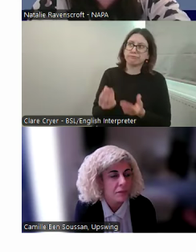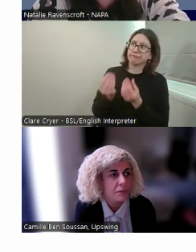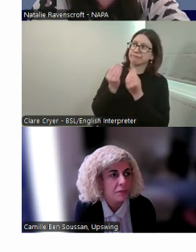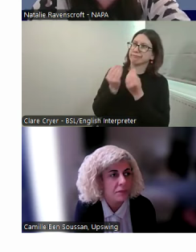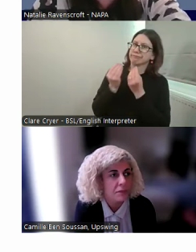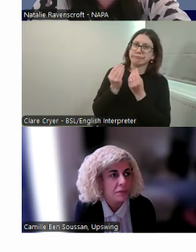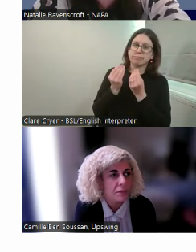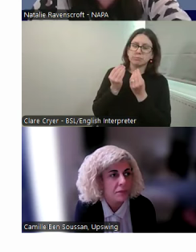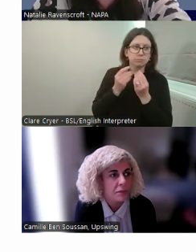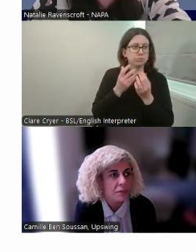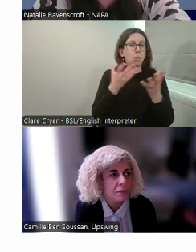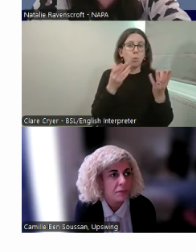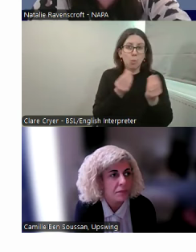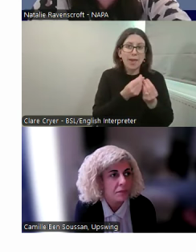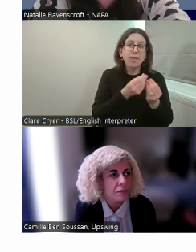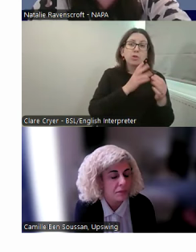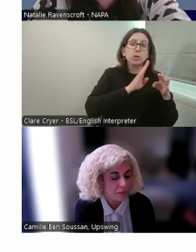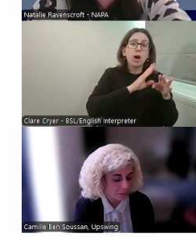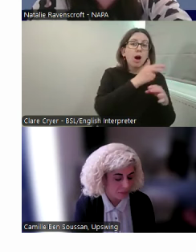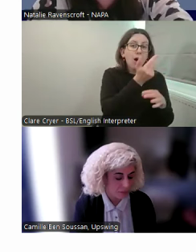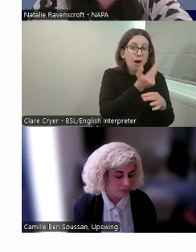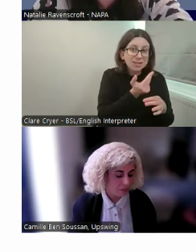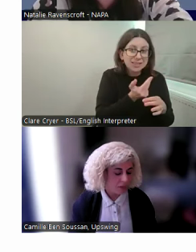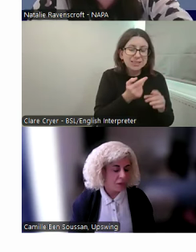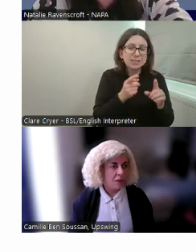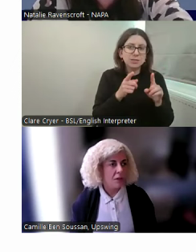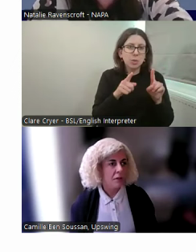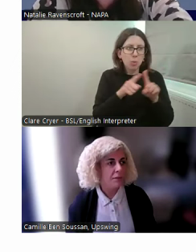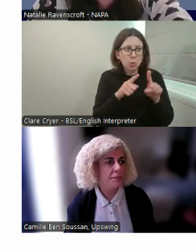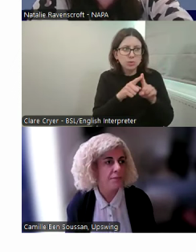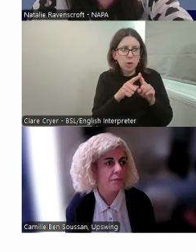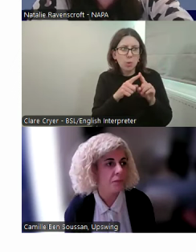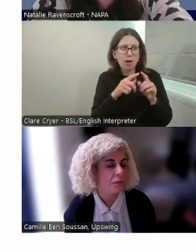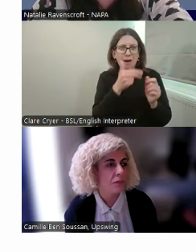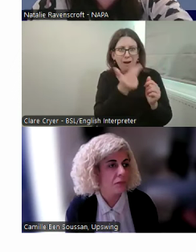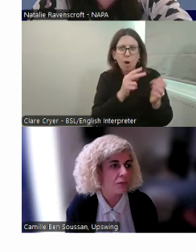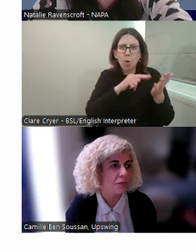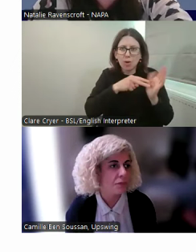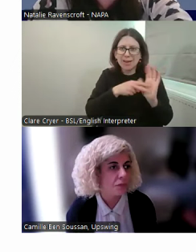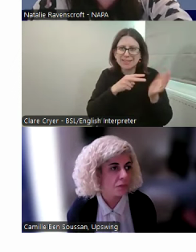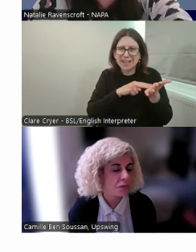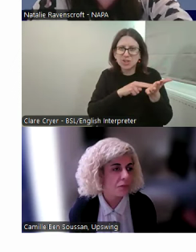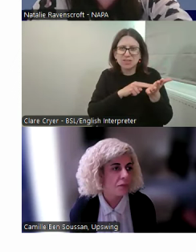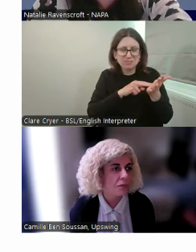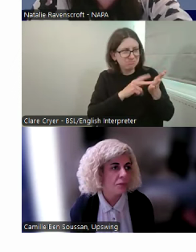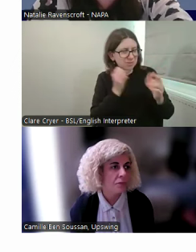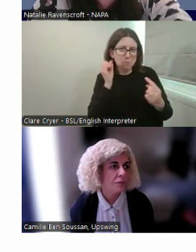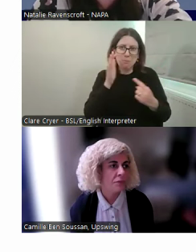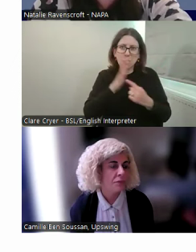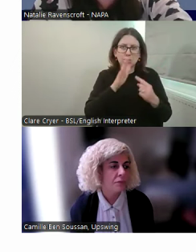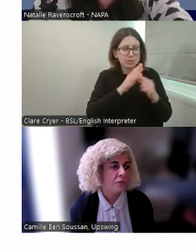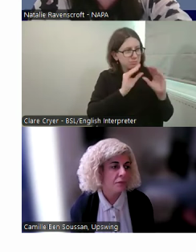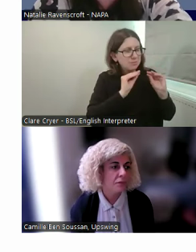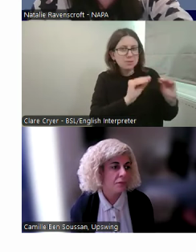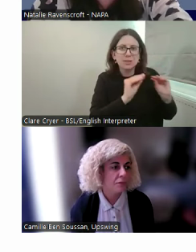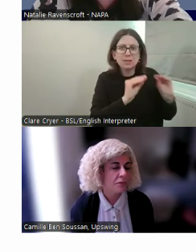the artists and the staff, the arts organisation staff, and if possible to find time to kind of